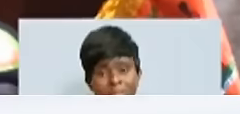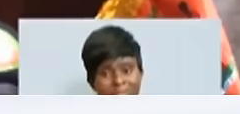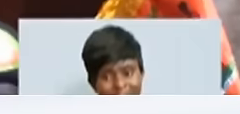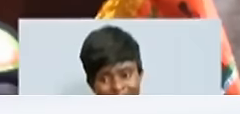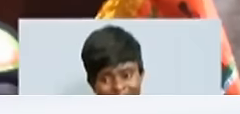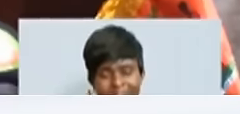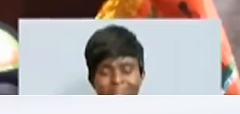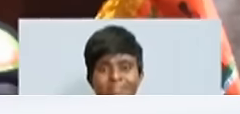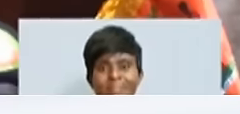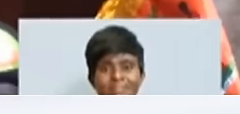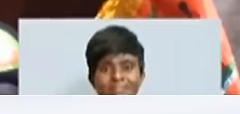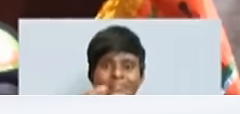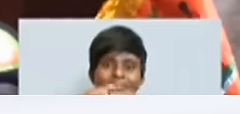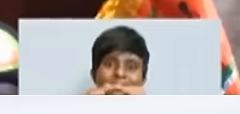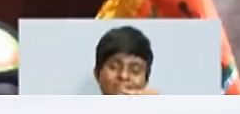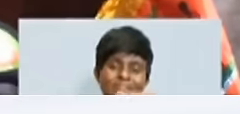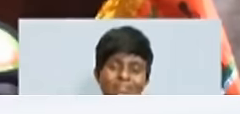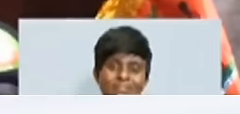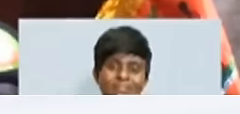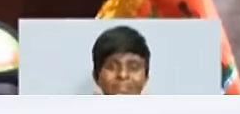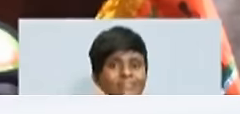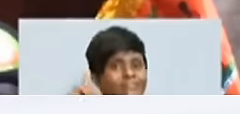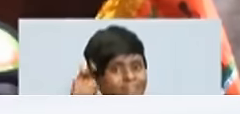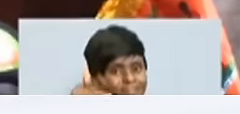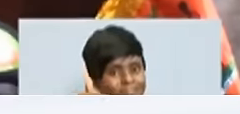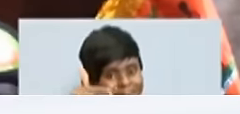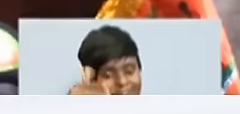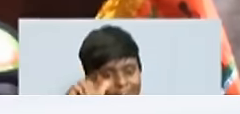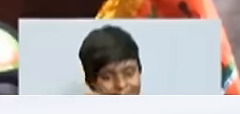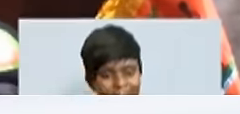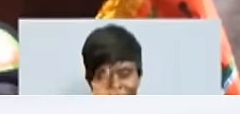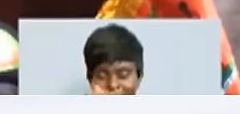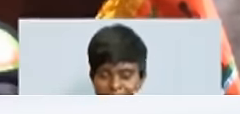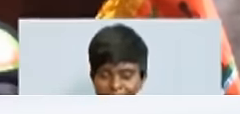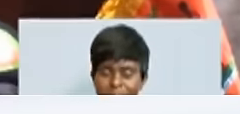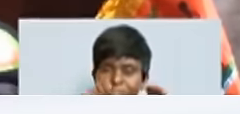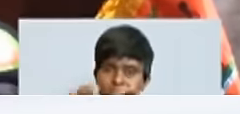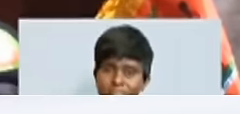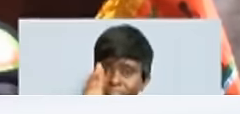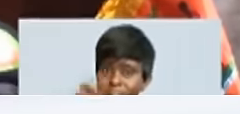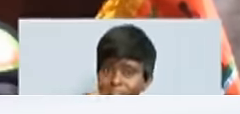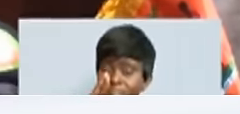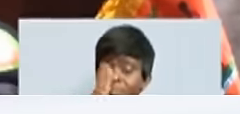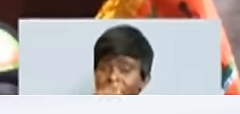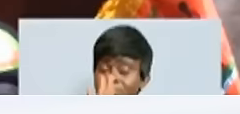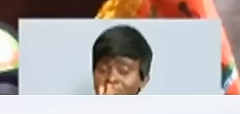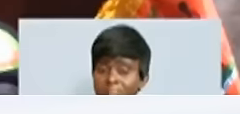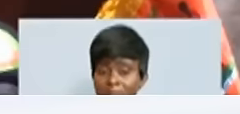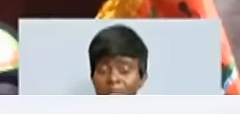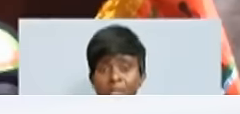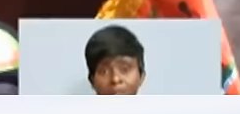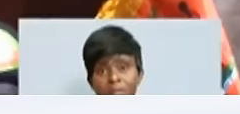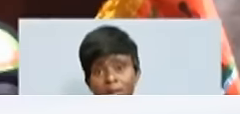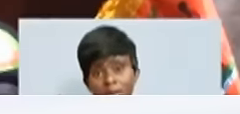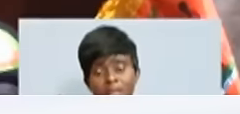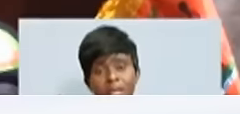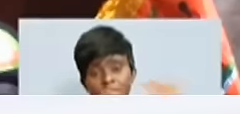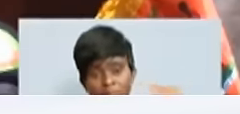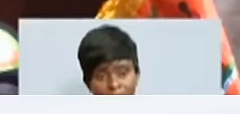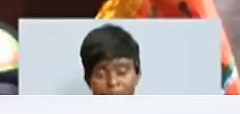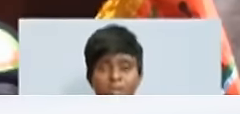then we can move to equity later on. Because if we didn't do it, Mr. Speaker, there could have been other arguments